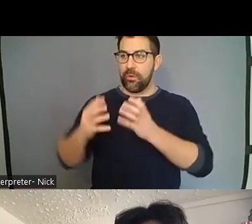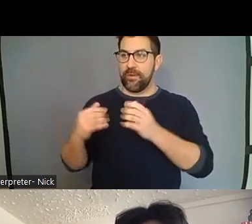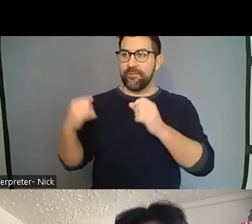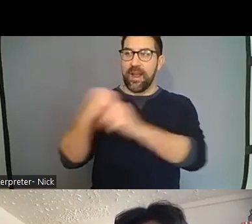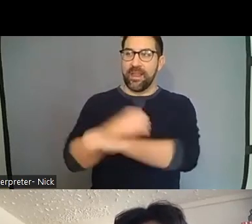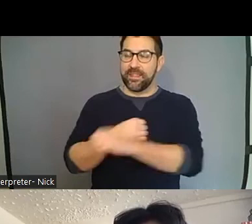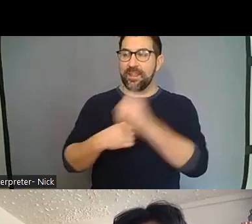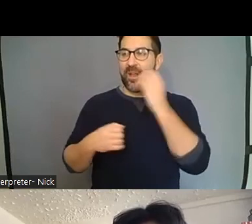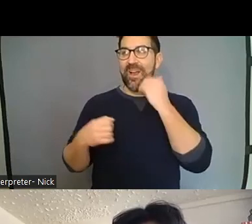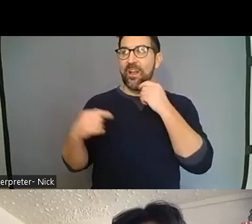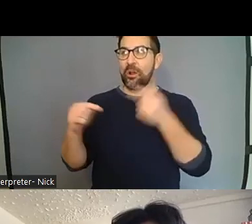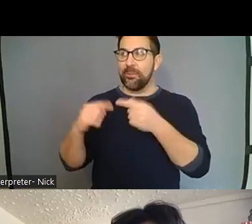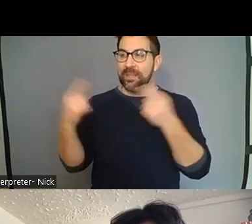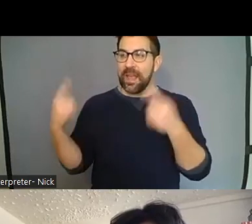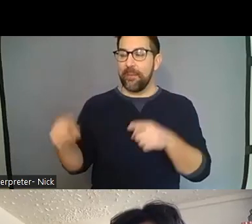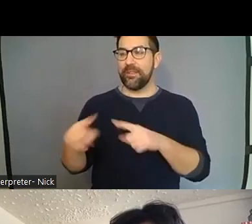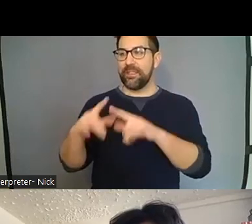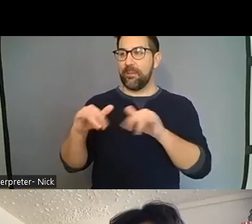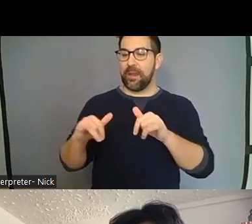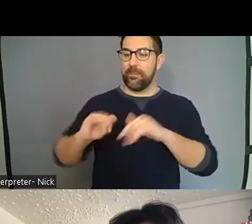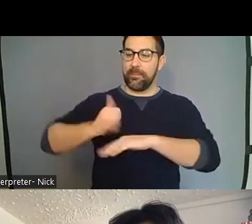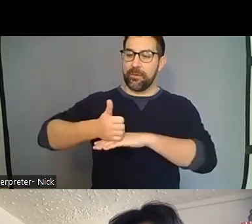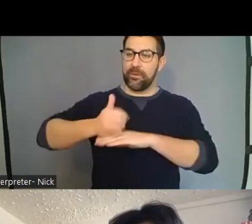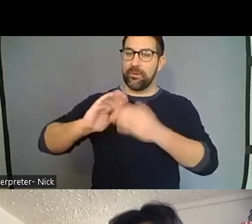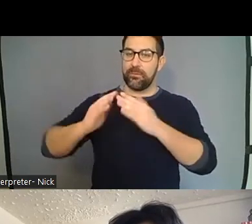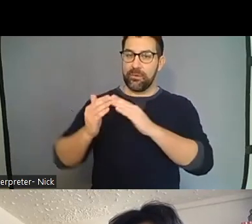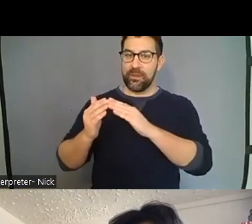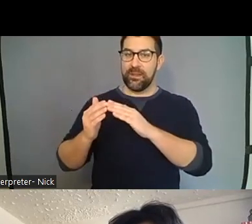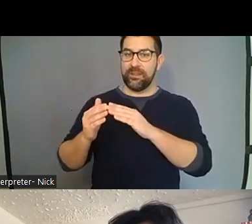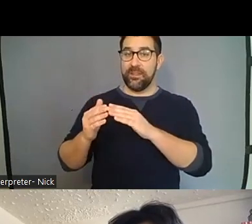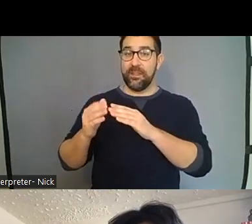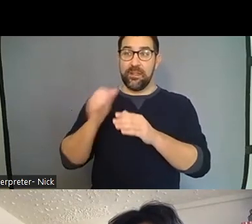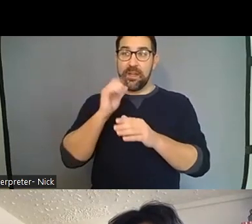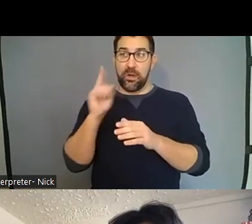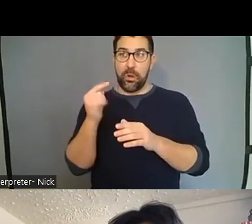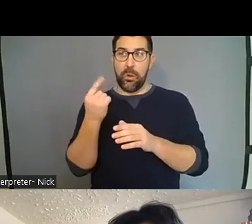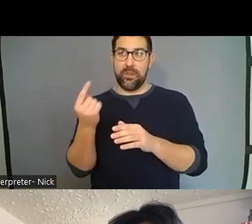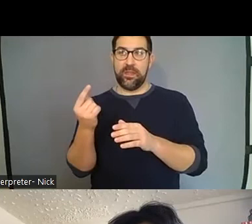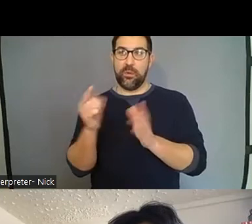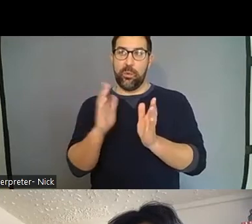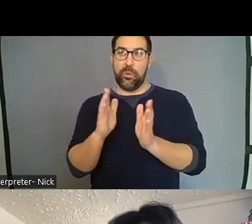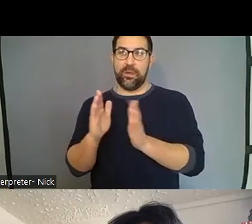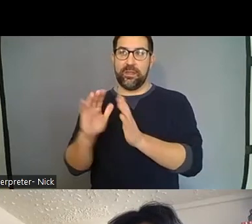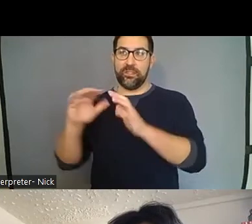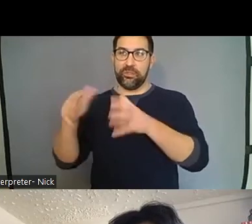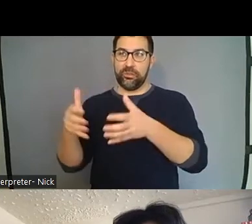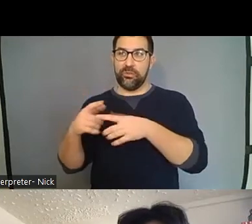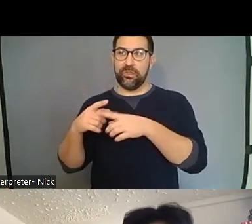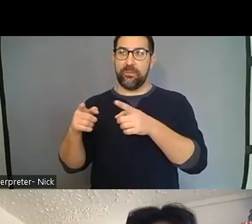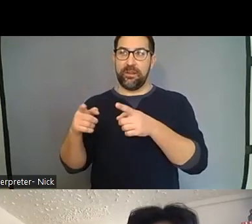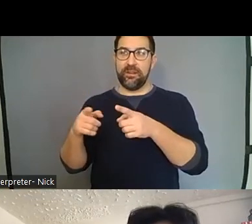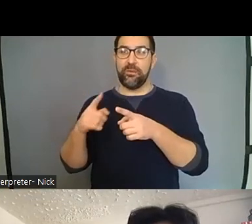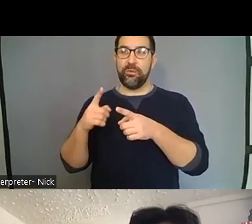happening, and at the same time build community and talk about these things within community, not just within the organizing circles or coalitions that we're building,